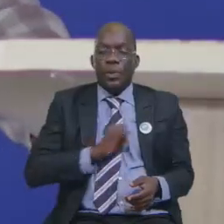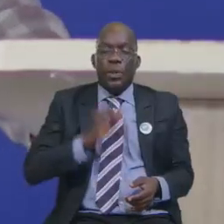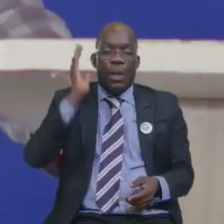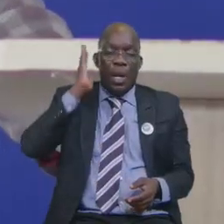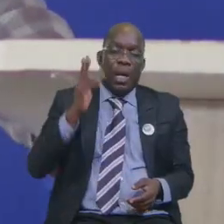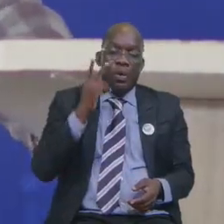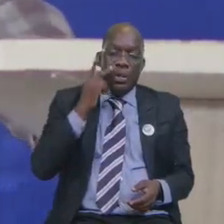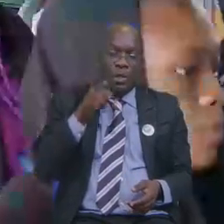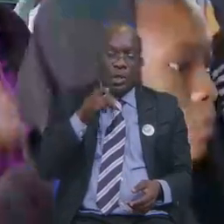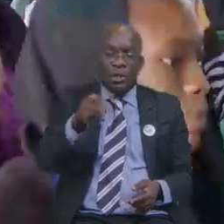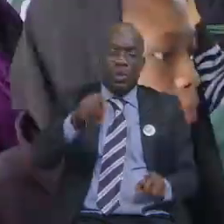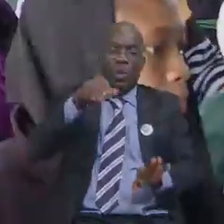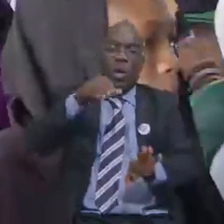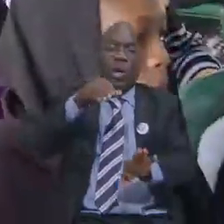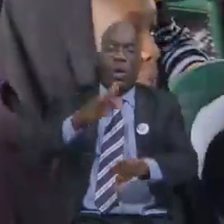top.